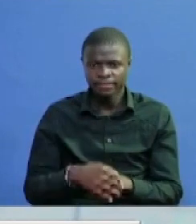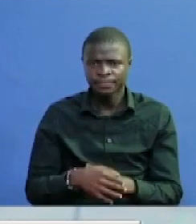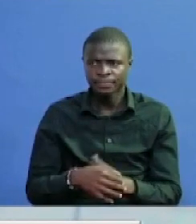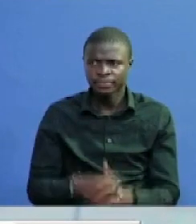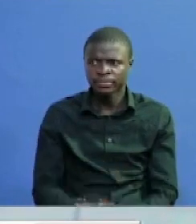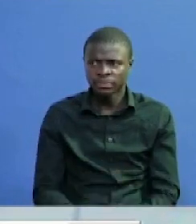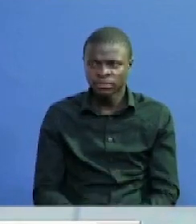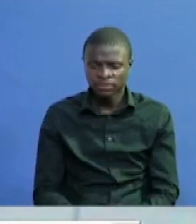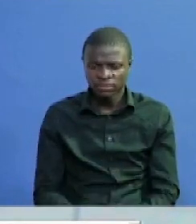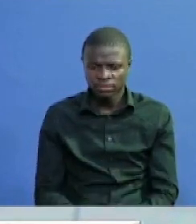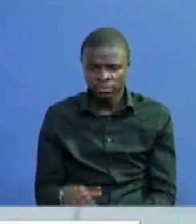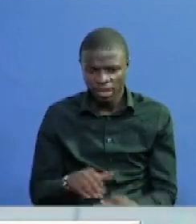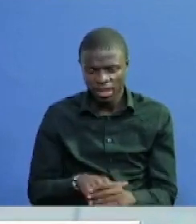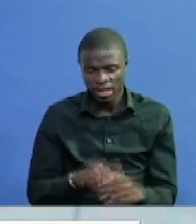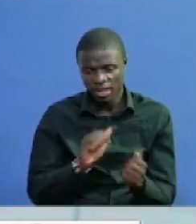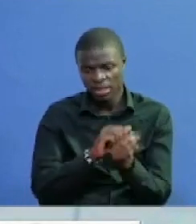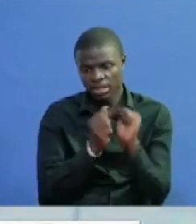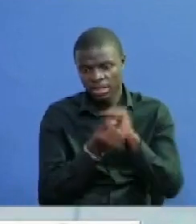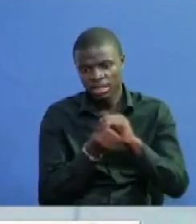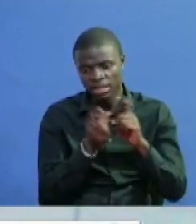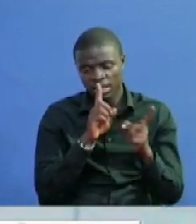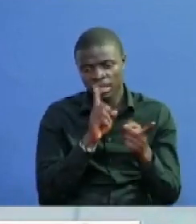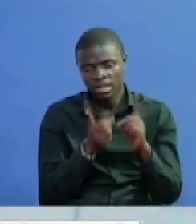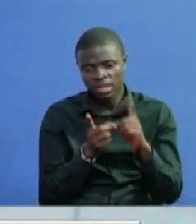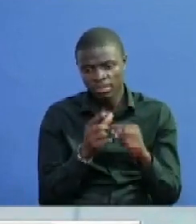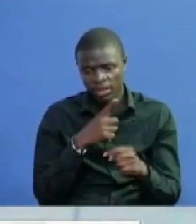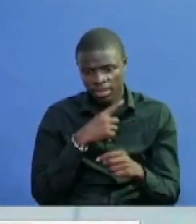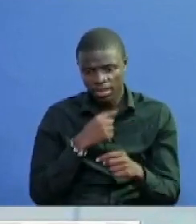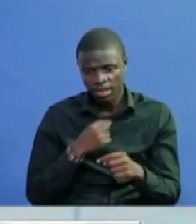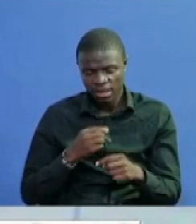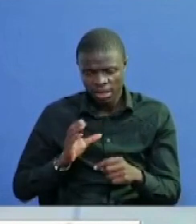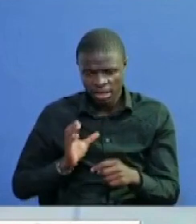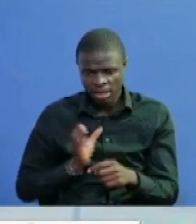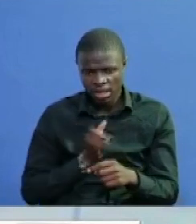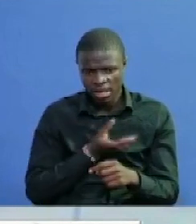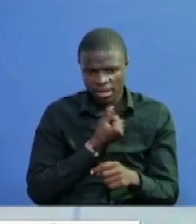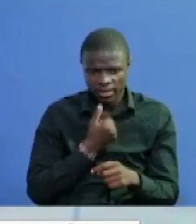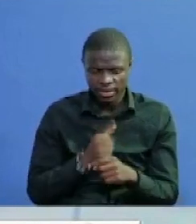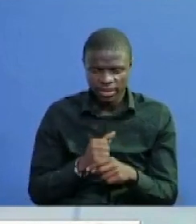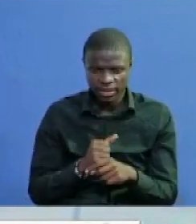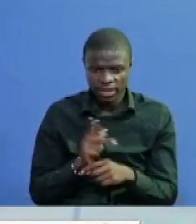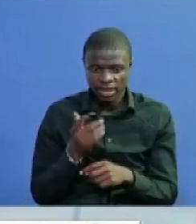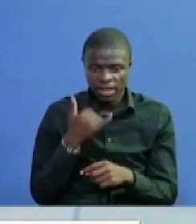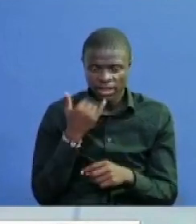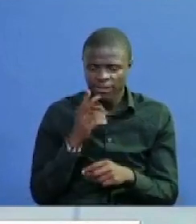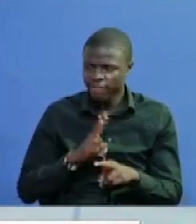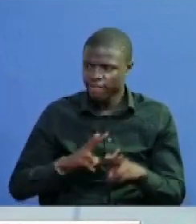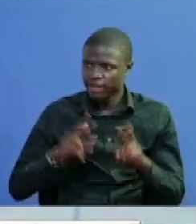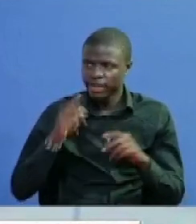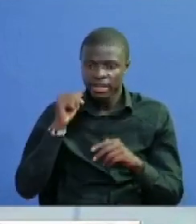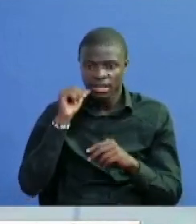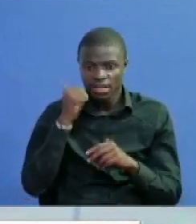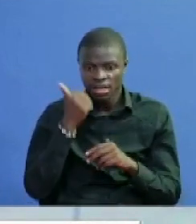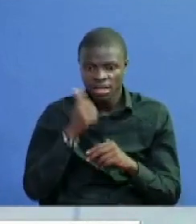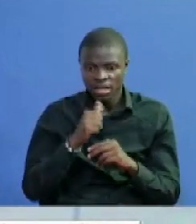In an evolving democracy like ours, Kenya is a very nascent democracy. Our notions